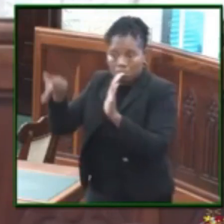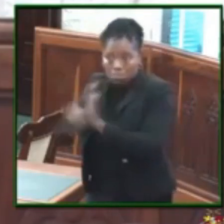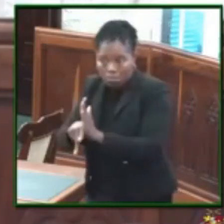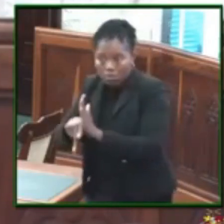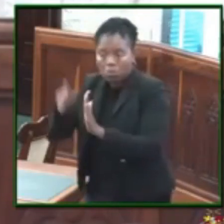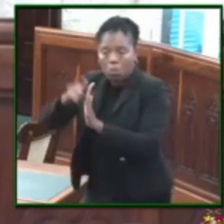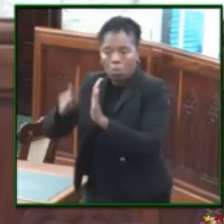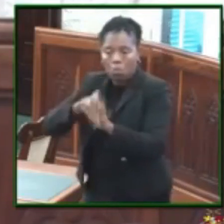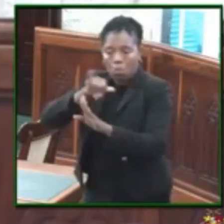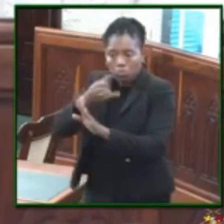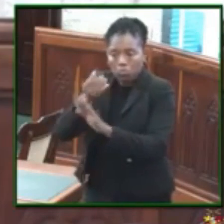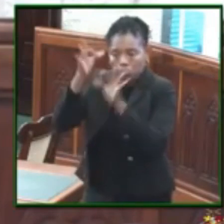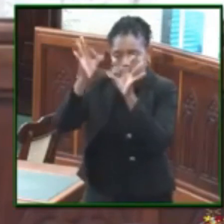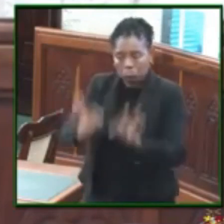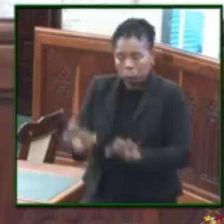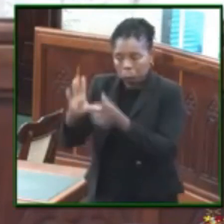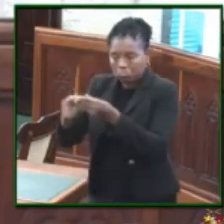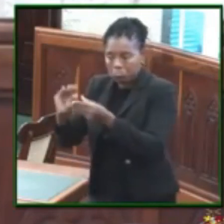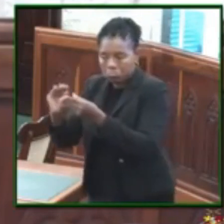claim